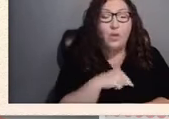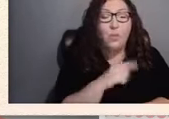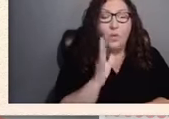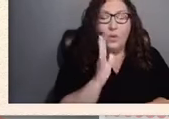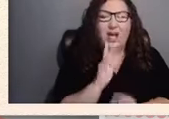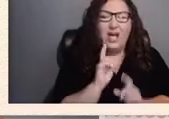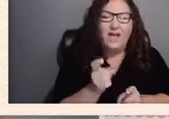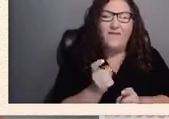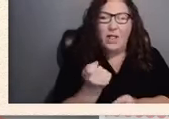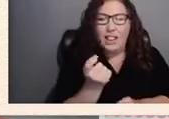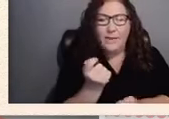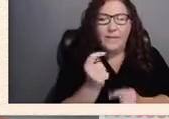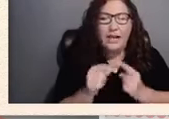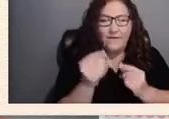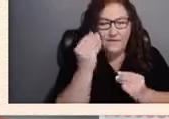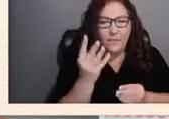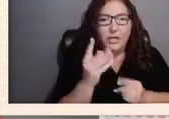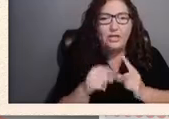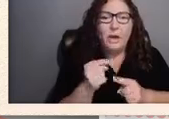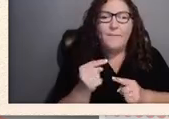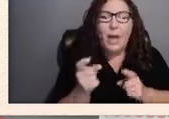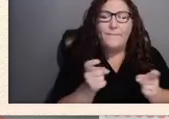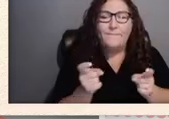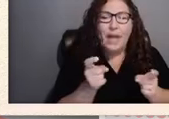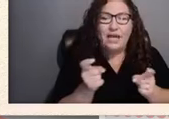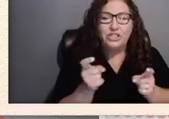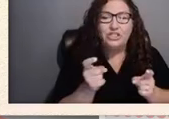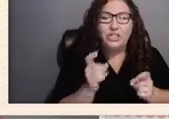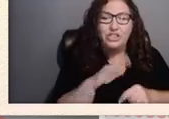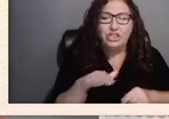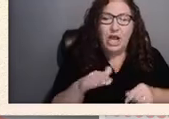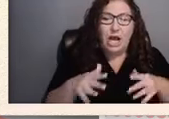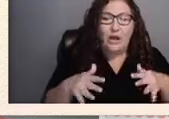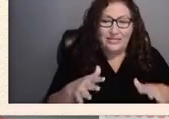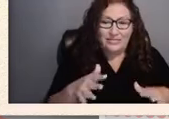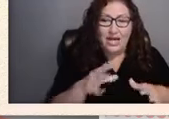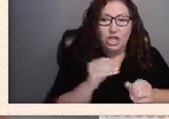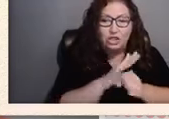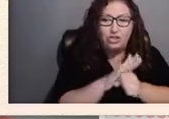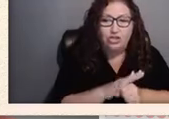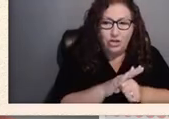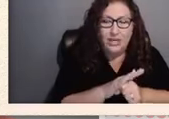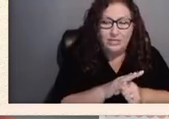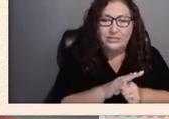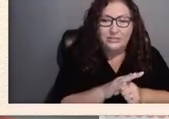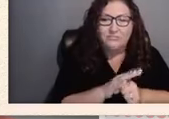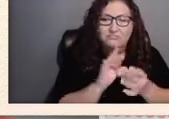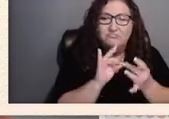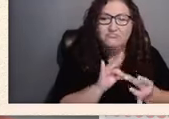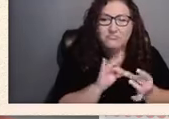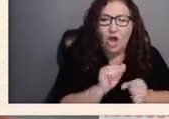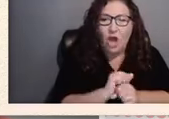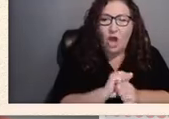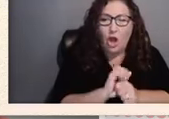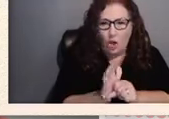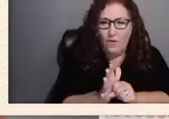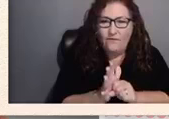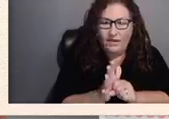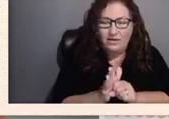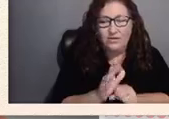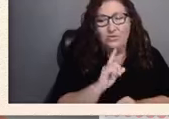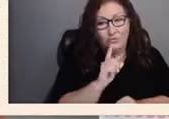of information about managing child anxiety and stress around COVID-19. Definitely a very timely